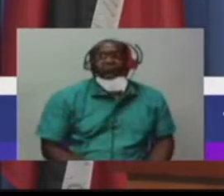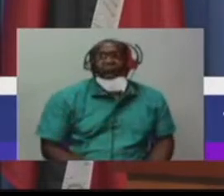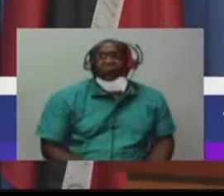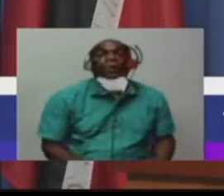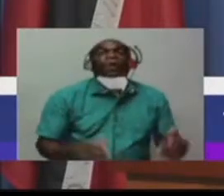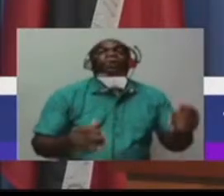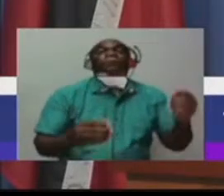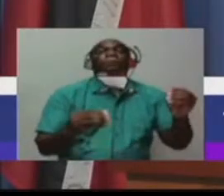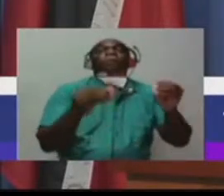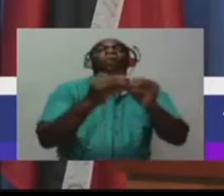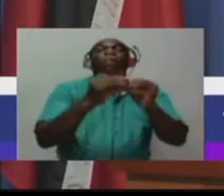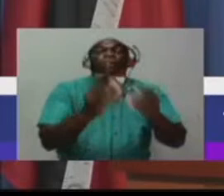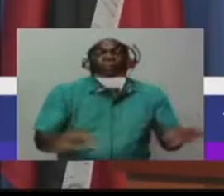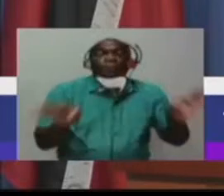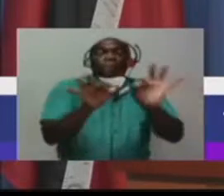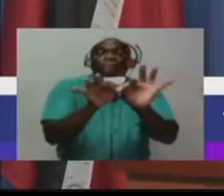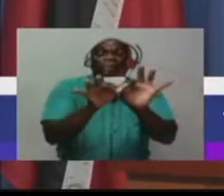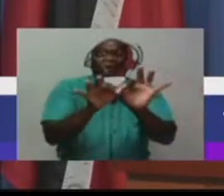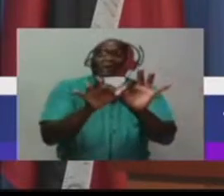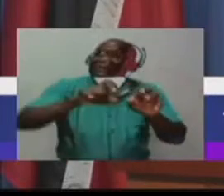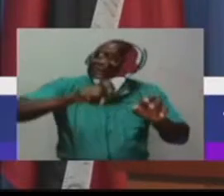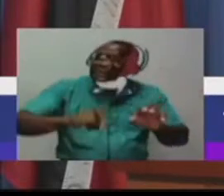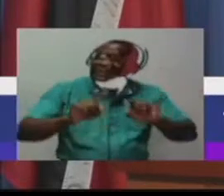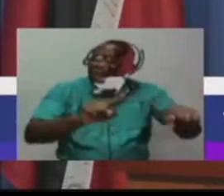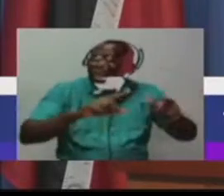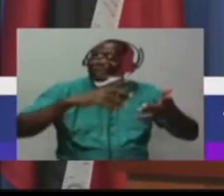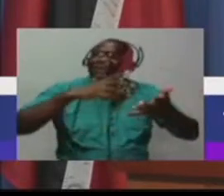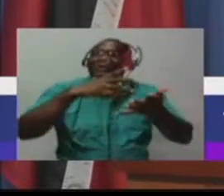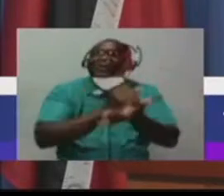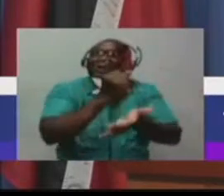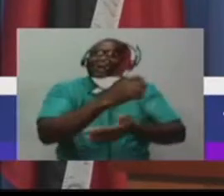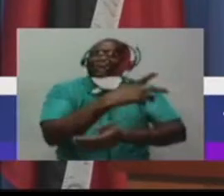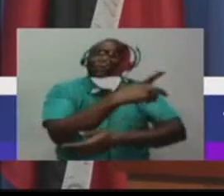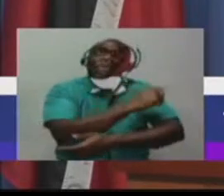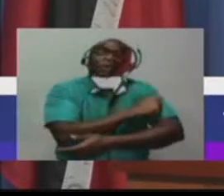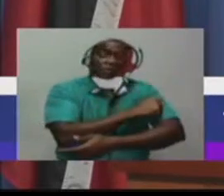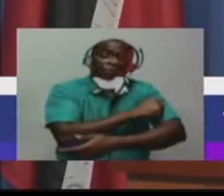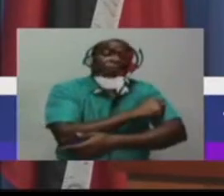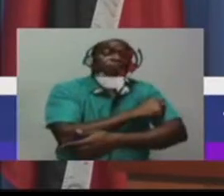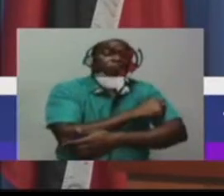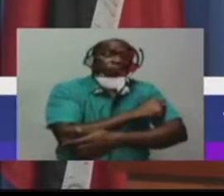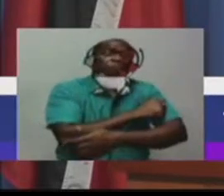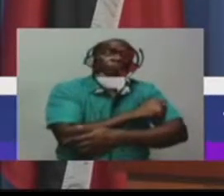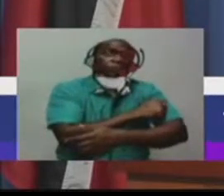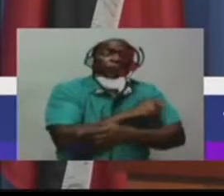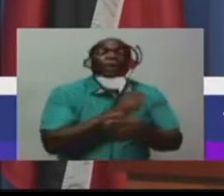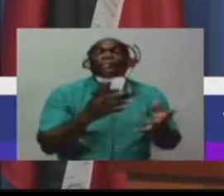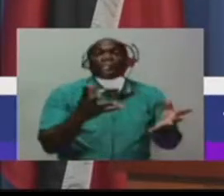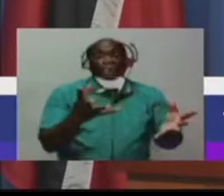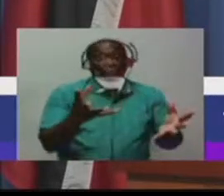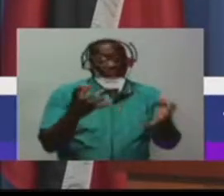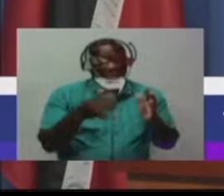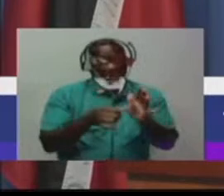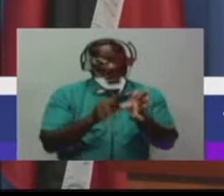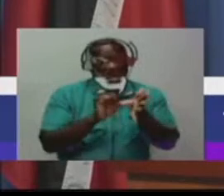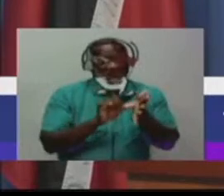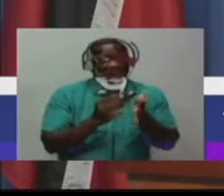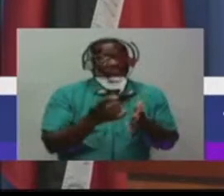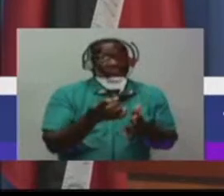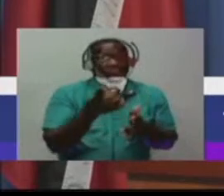vaccinated. I want to also speak to one of the comorbidities that we are seeing that people don't always look at